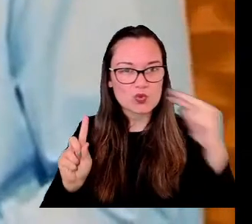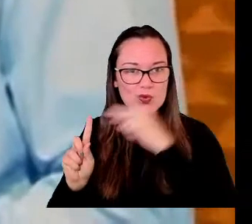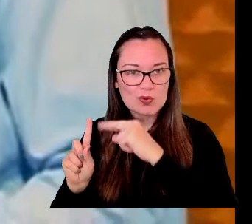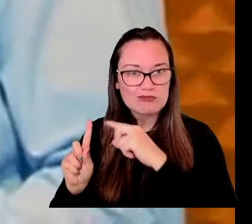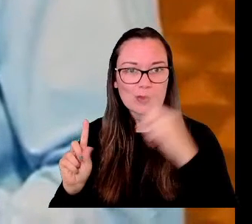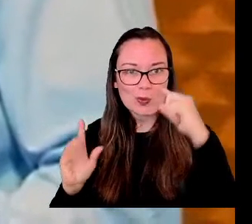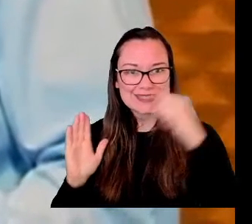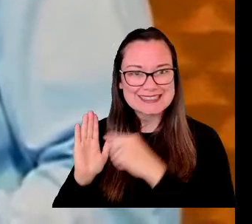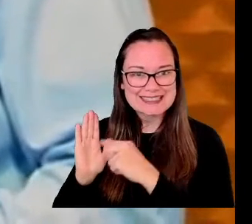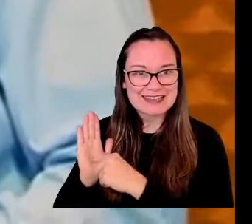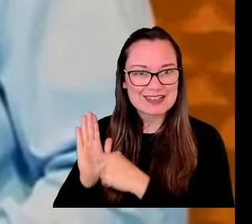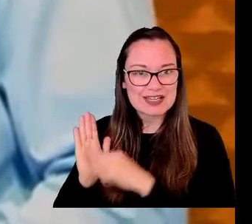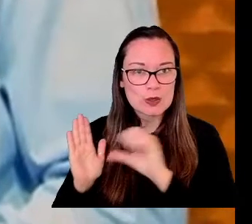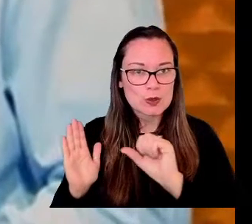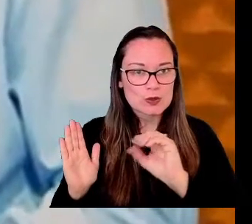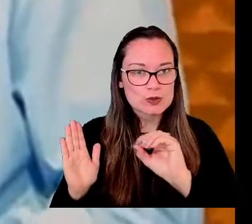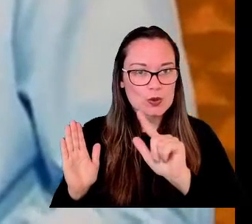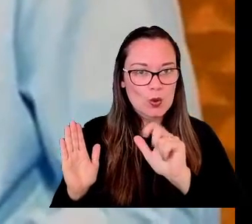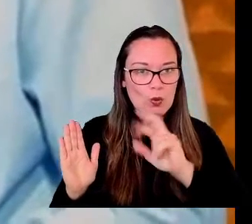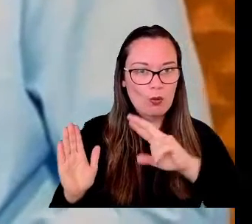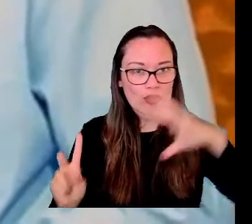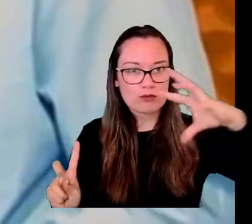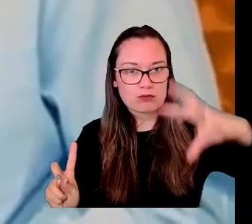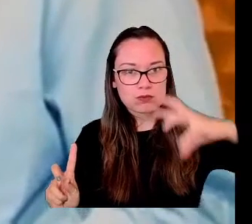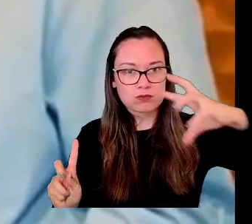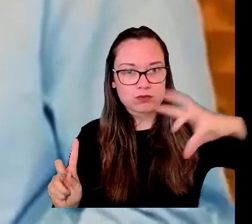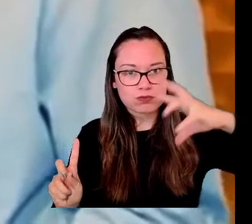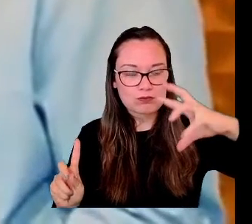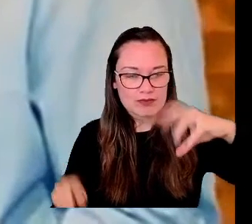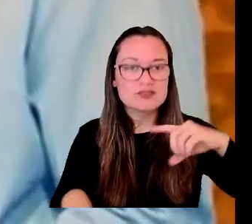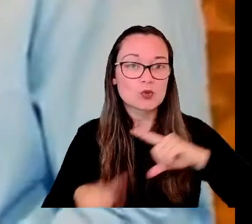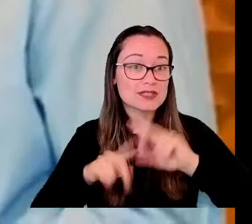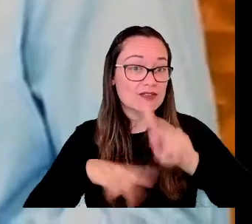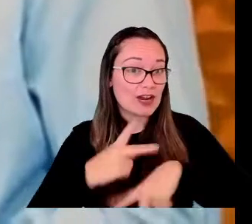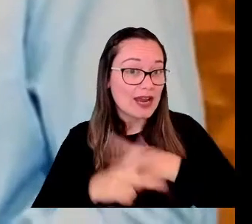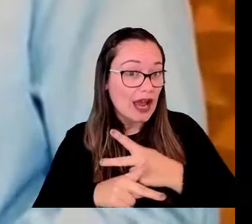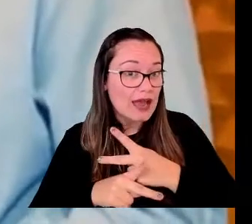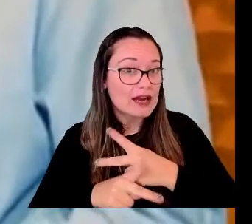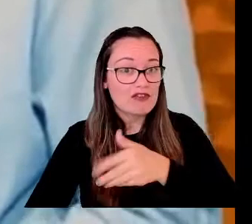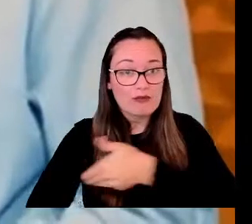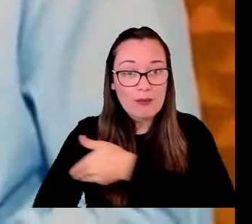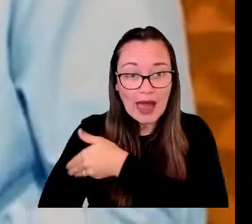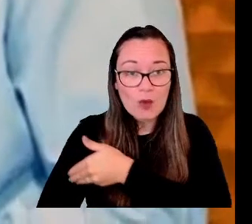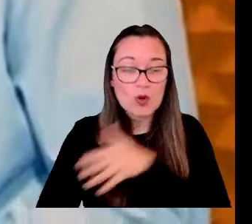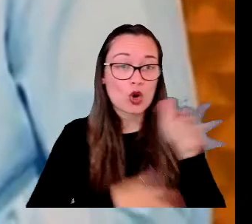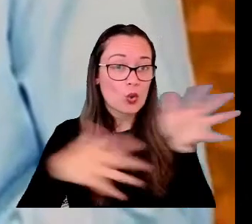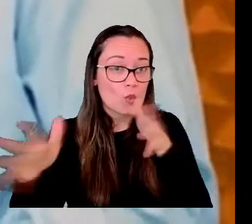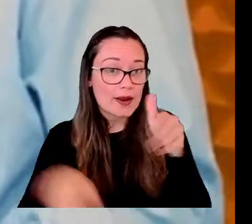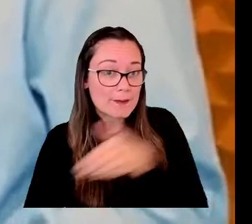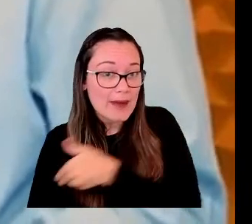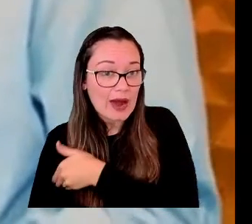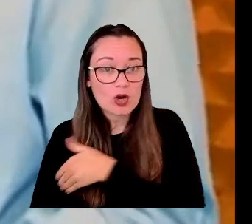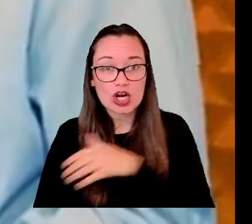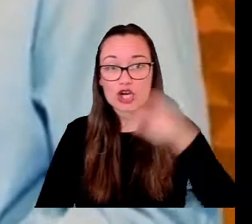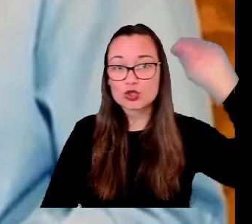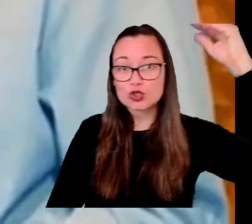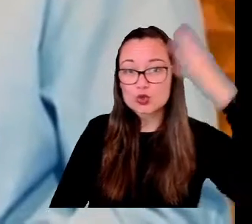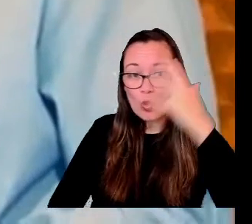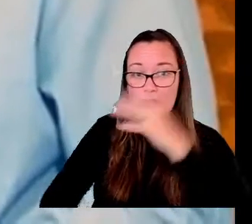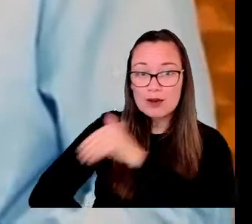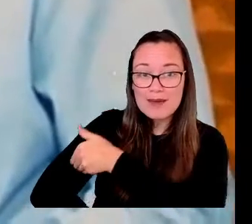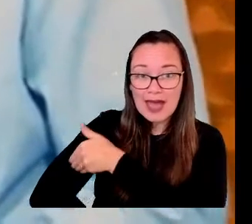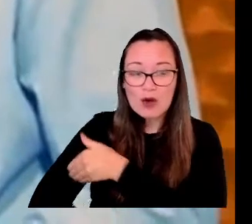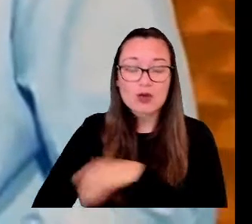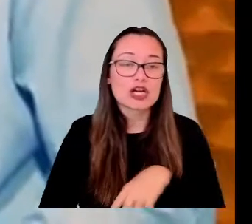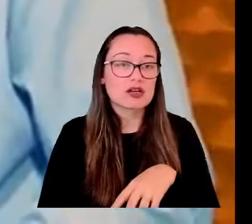here, they look at a variety of things, different types of power you can have, if it's wind power, solar power, water power, and it also can go